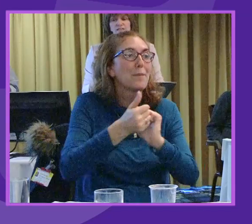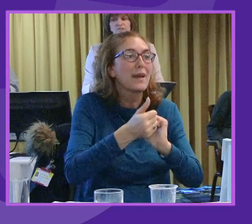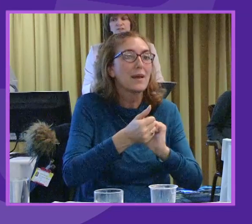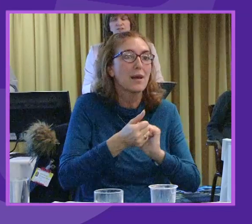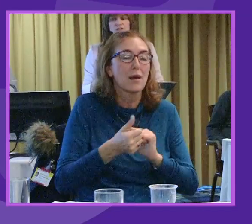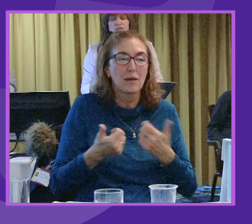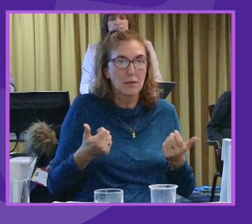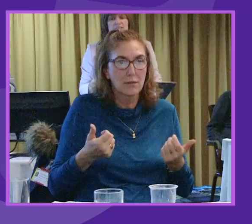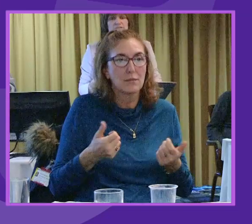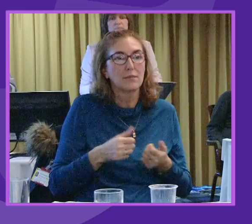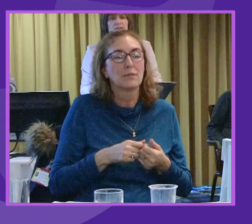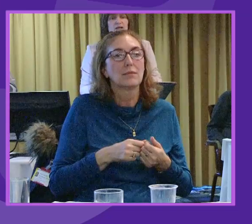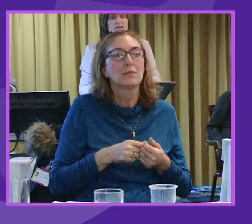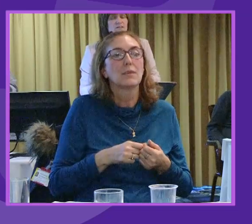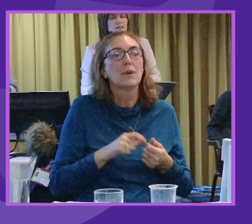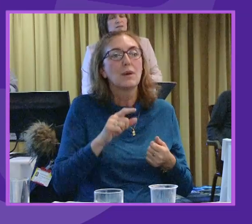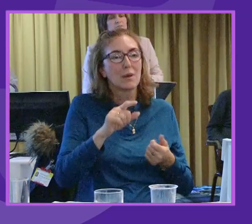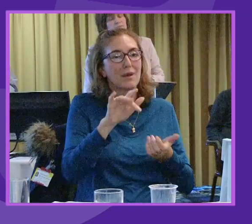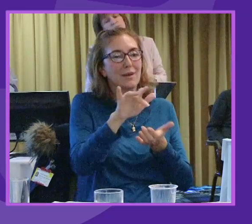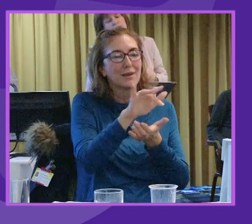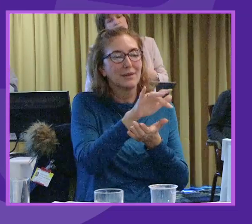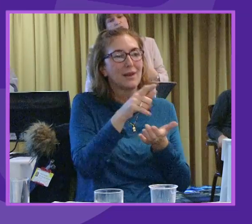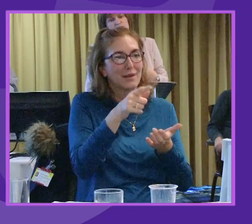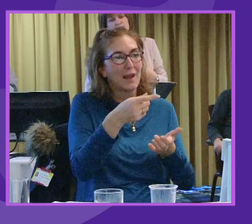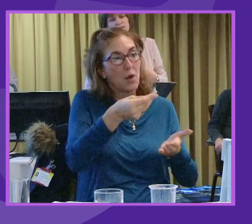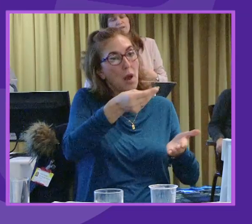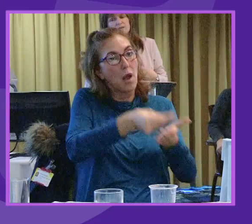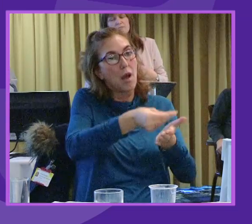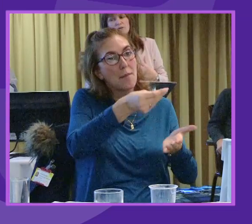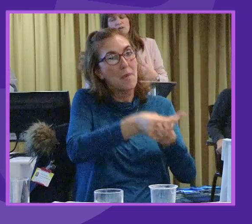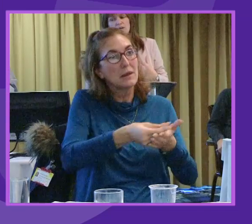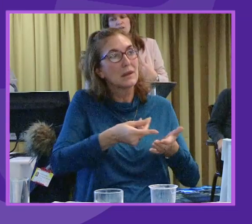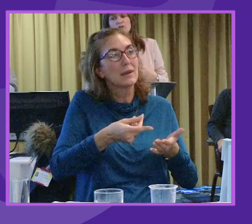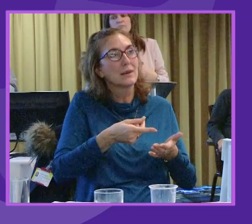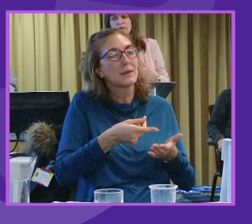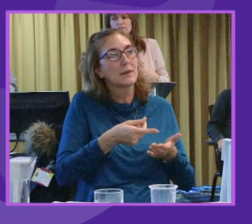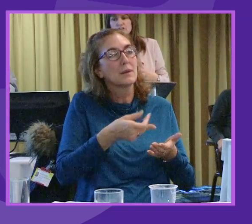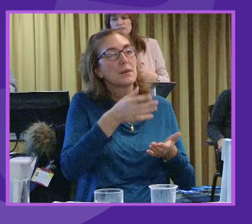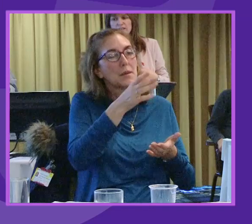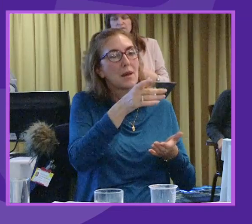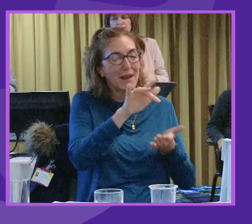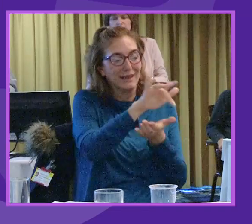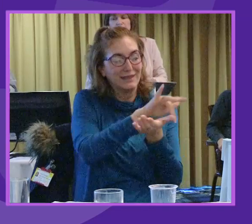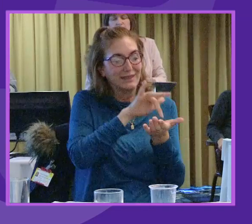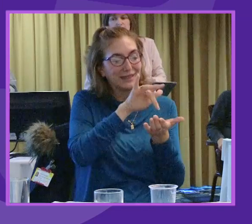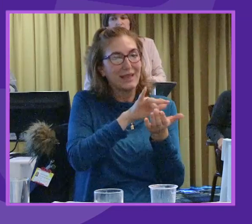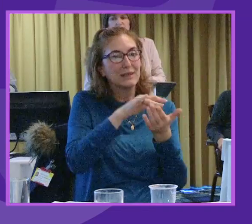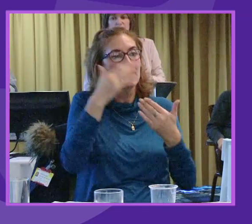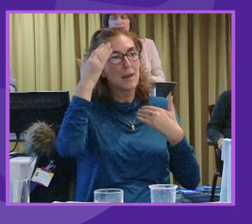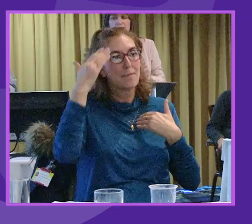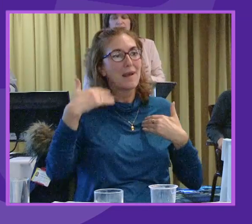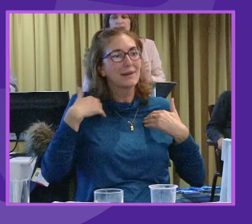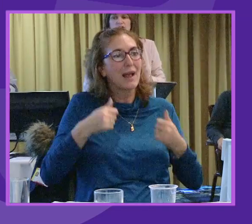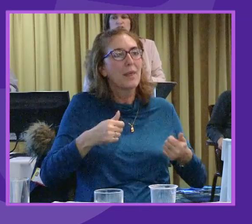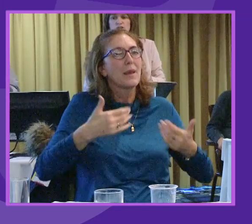And in terms of the cost effectiveness, Centre for Mental Health looked at a